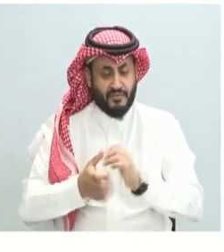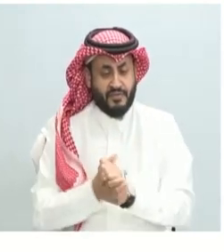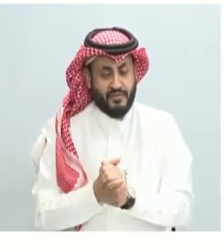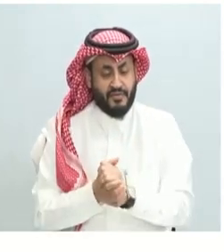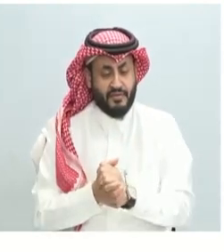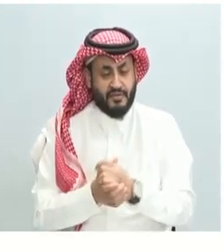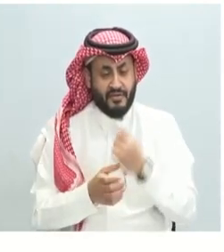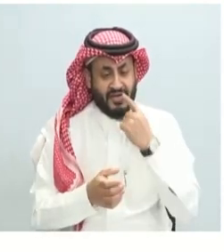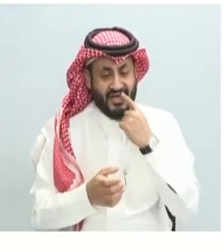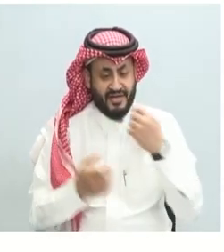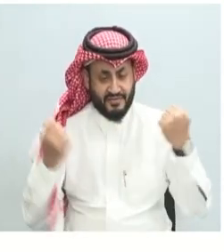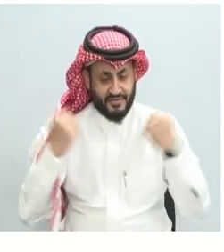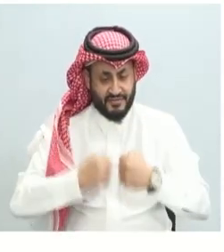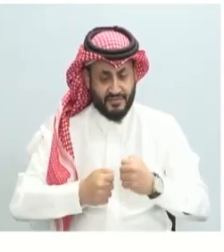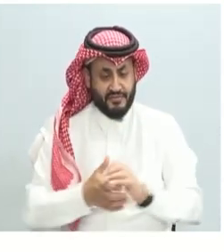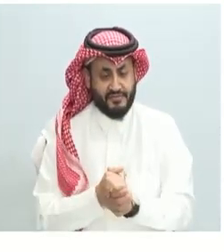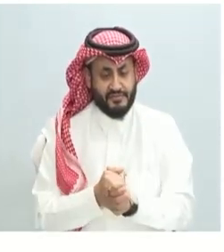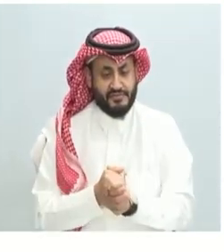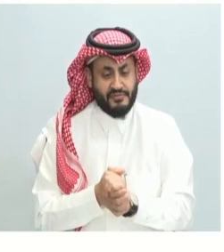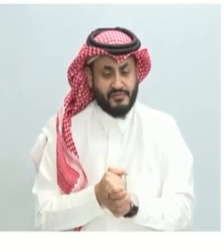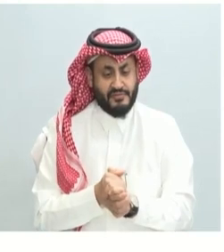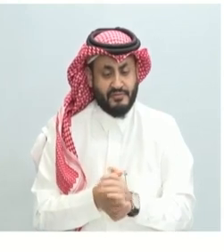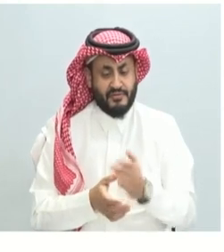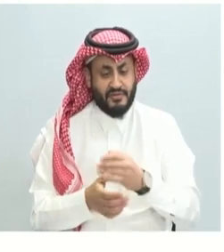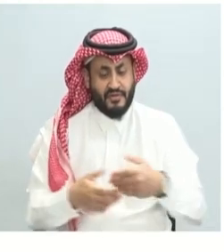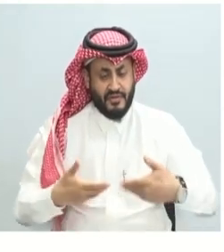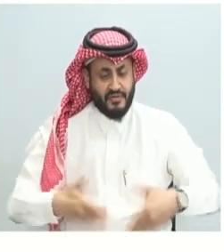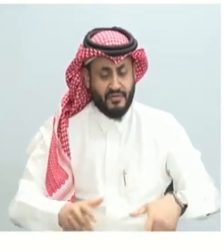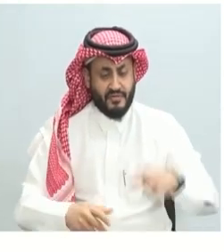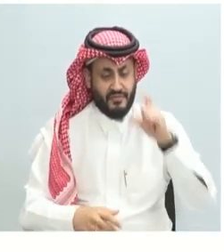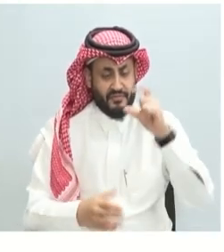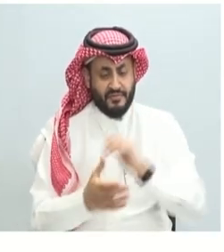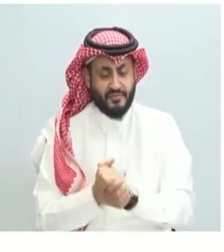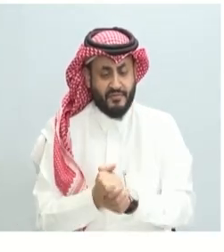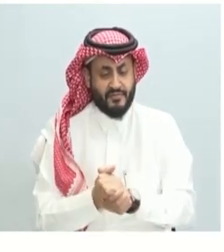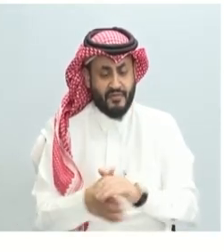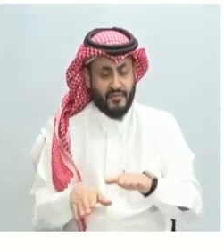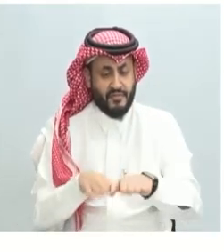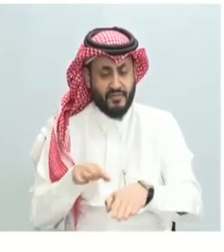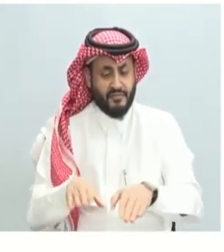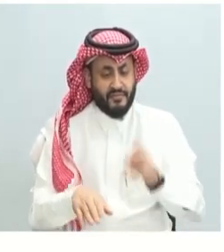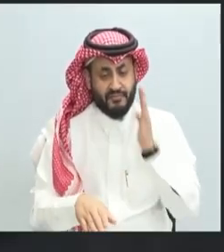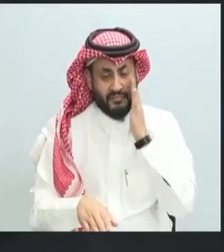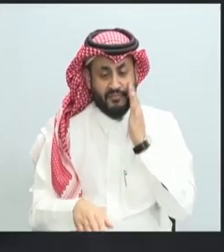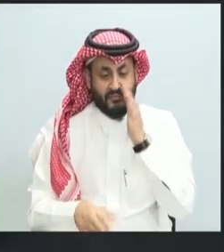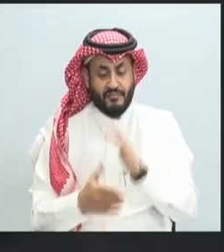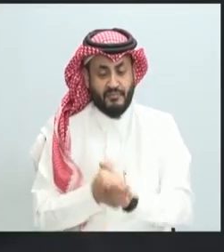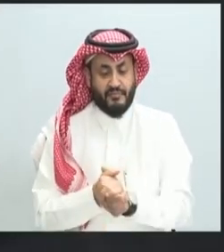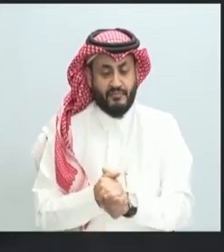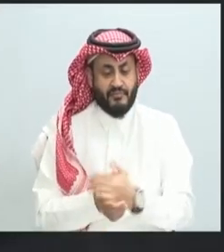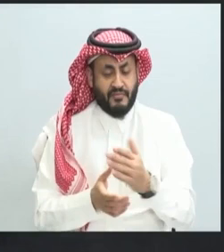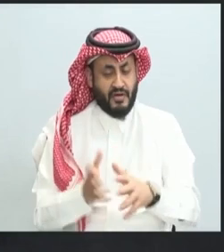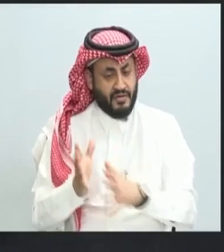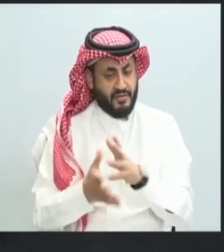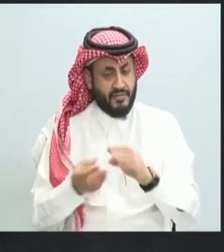She is wearing a white t-shirt, blue skirt, and pink shoes. So here we